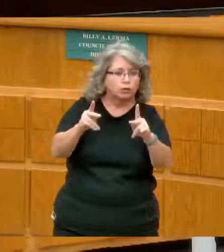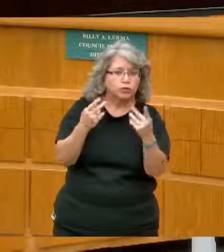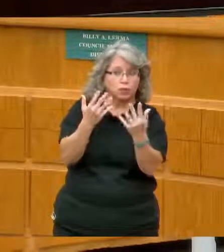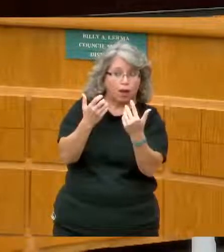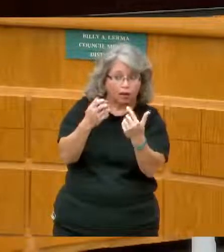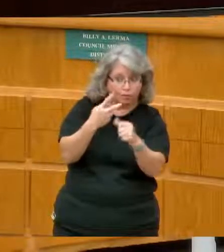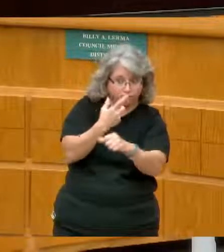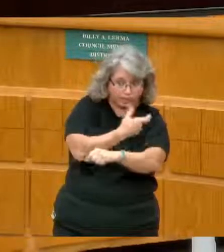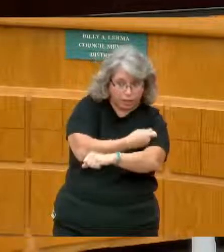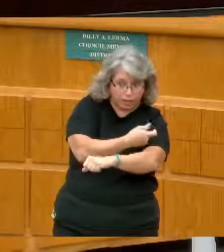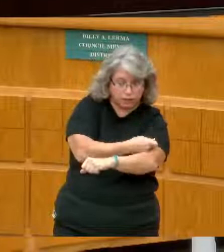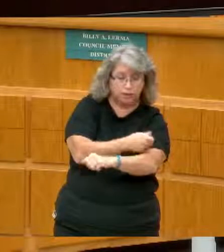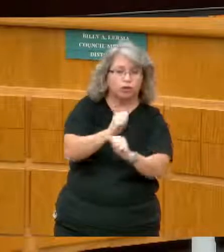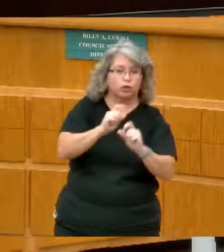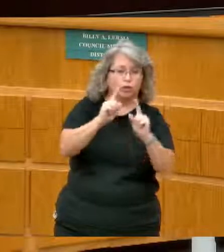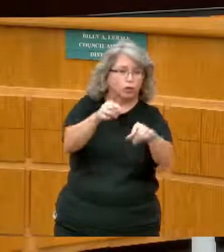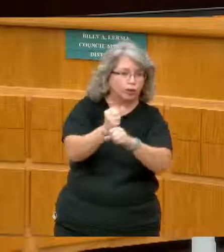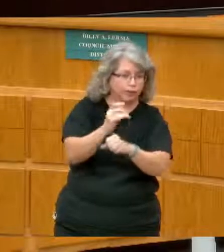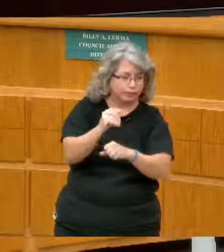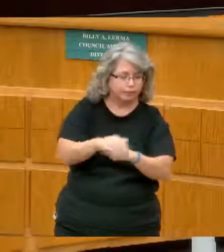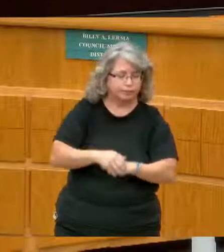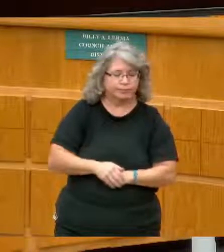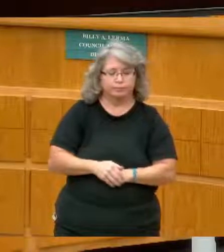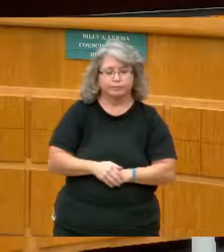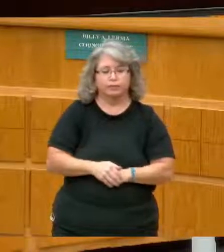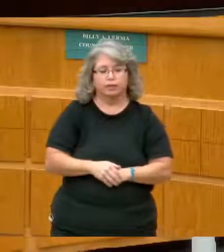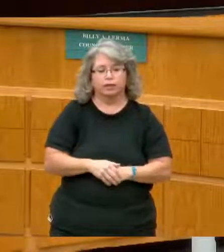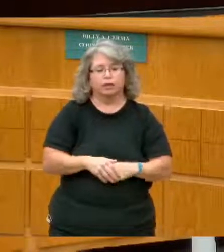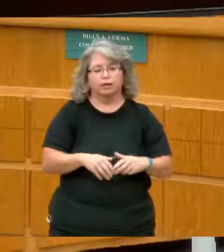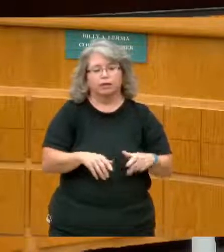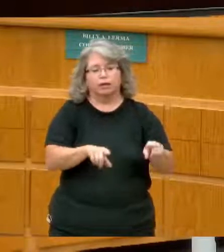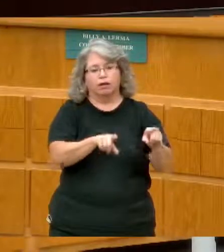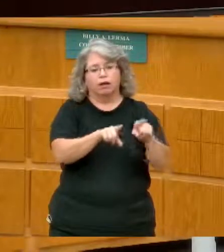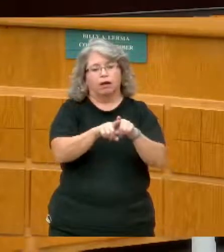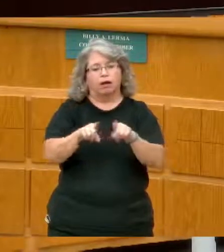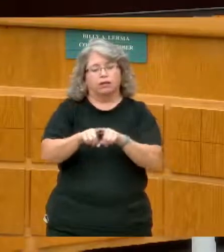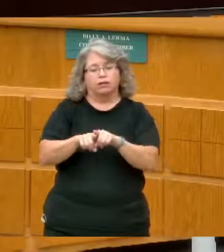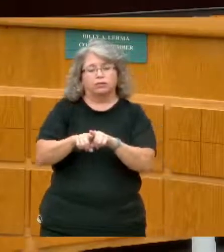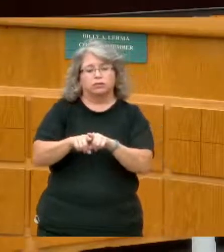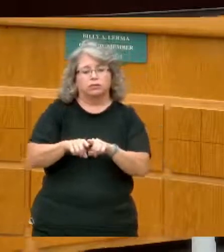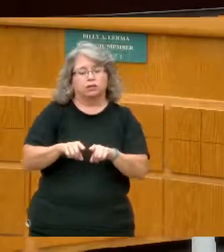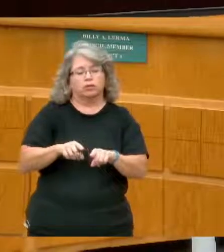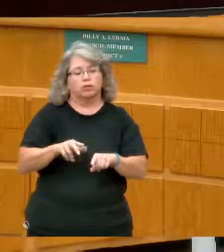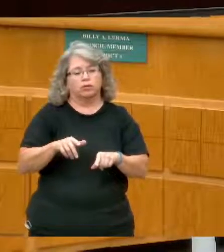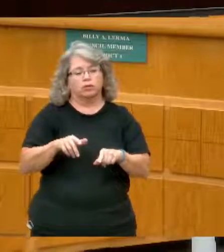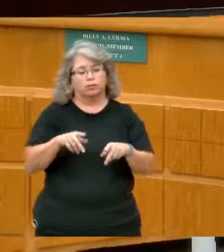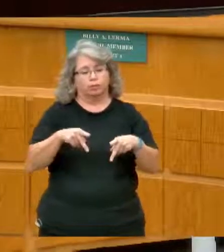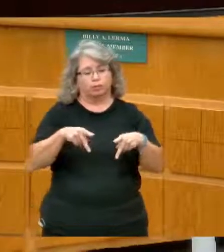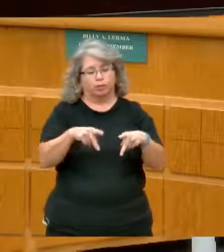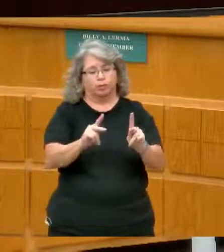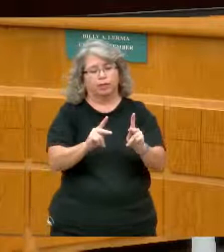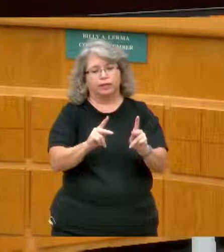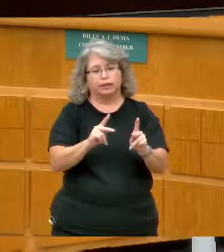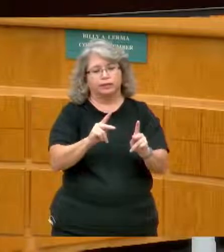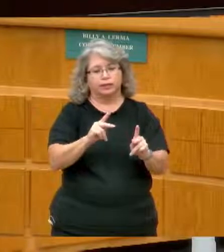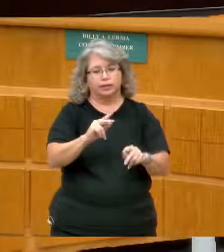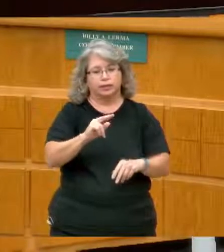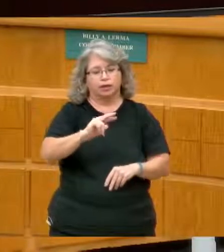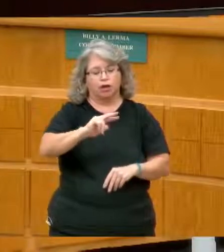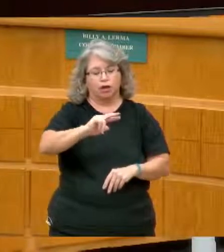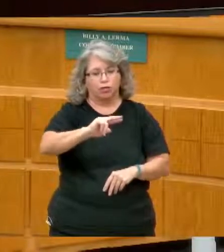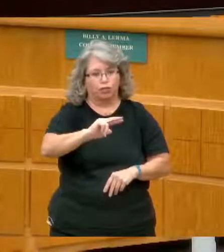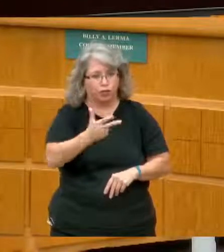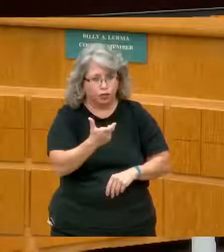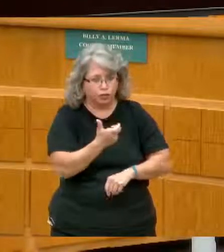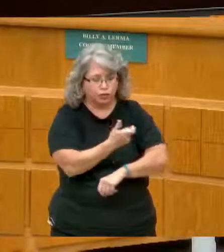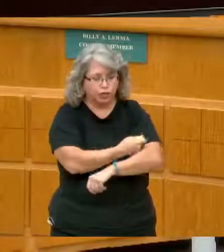and get it. And it also allows for a third primary series dose for those immunocompromised children from